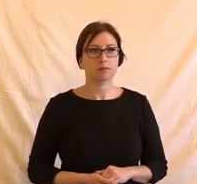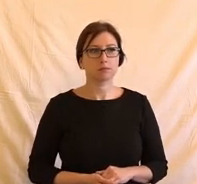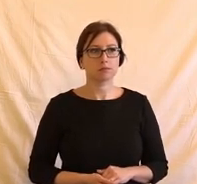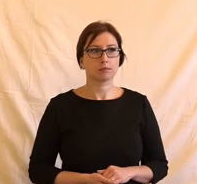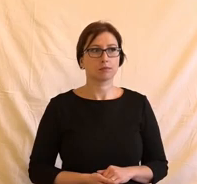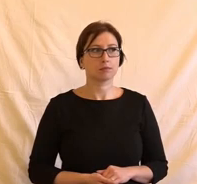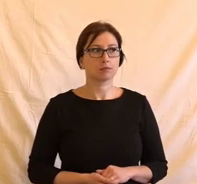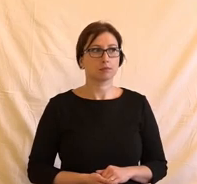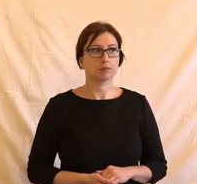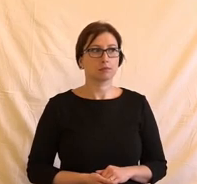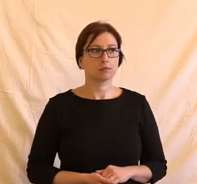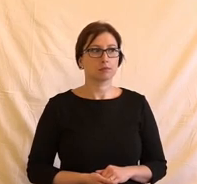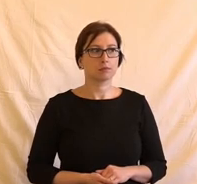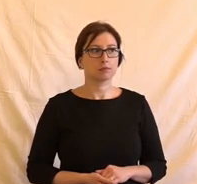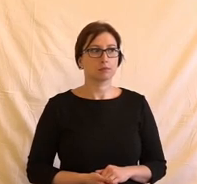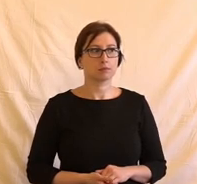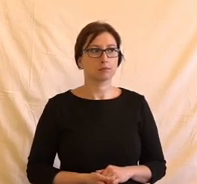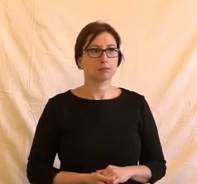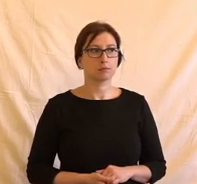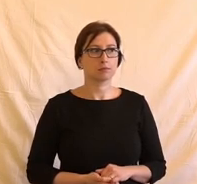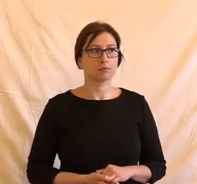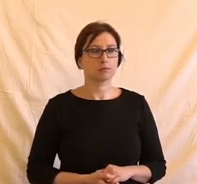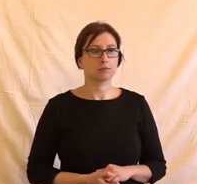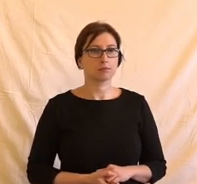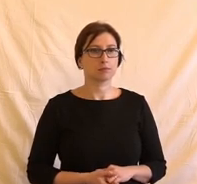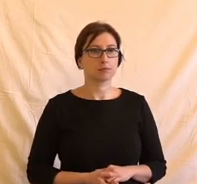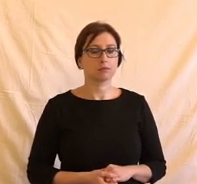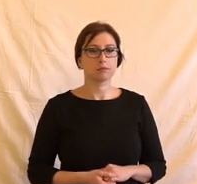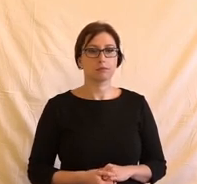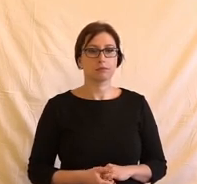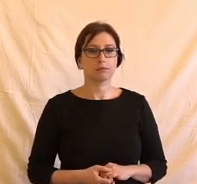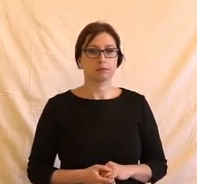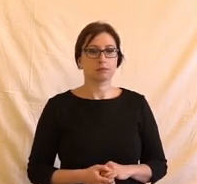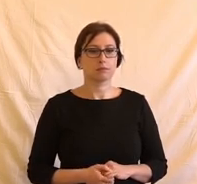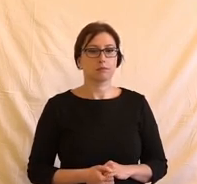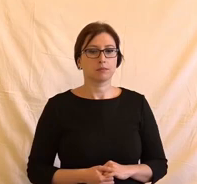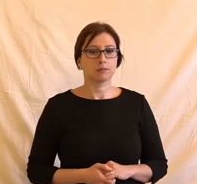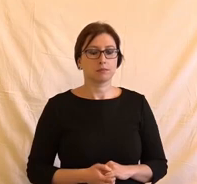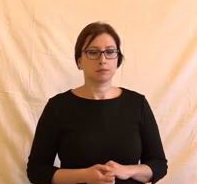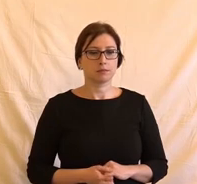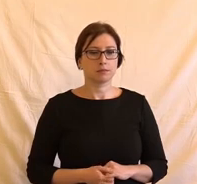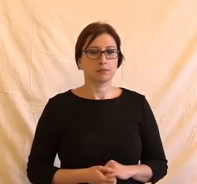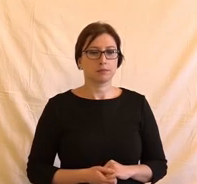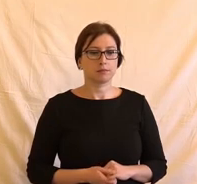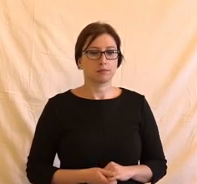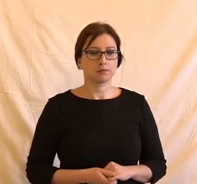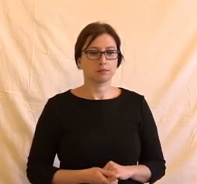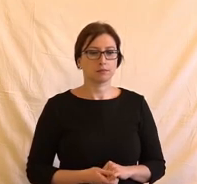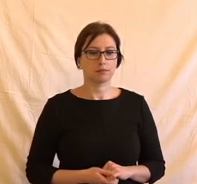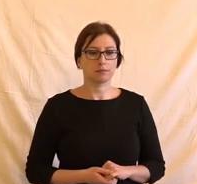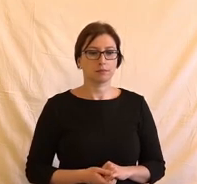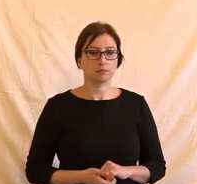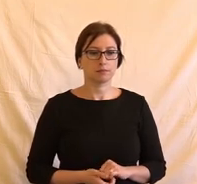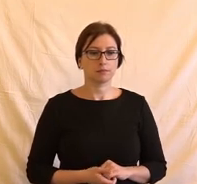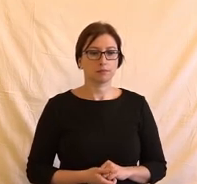some of you have tried to write checks, and sometimes those checks would